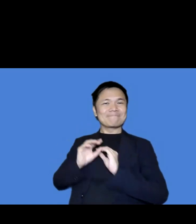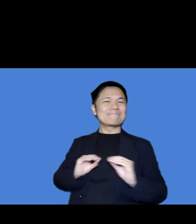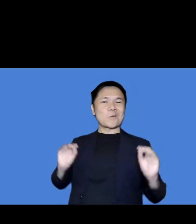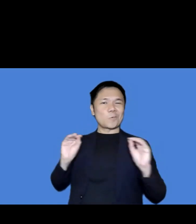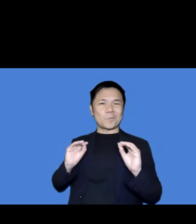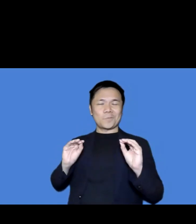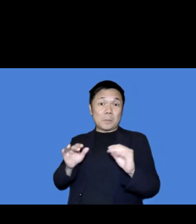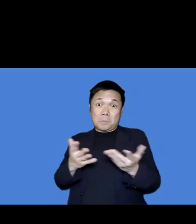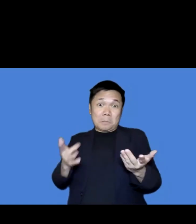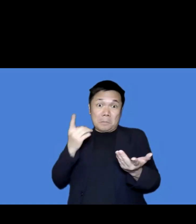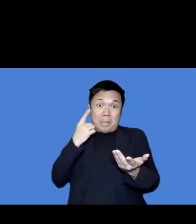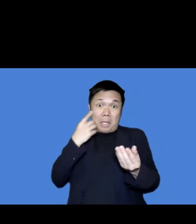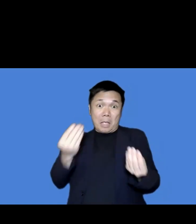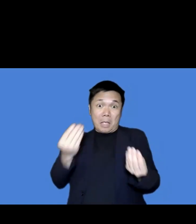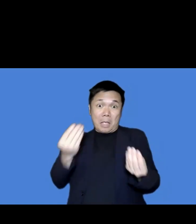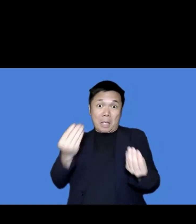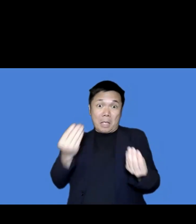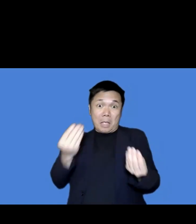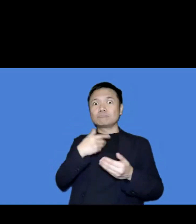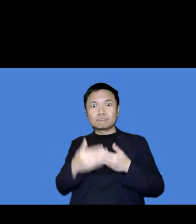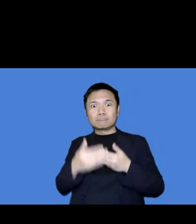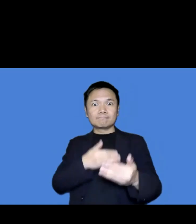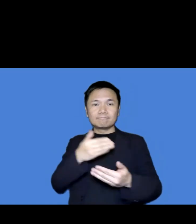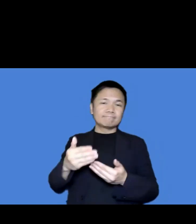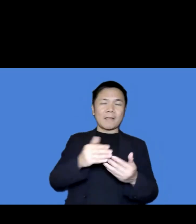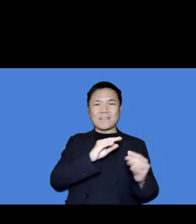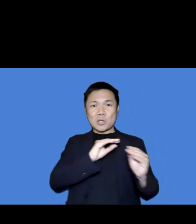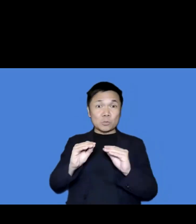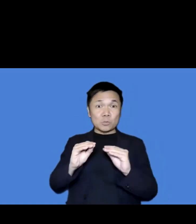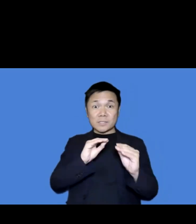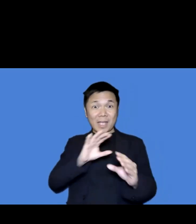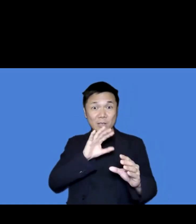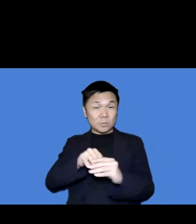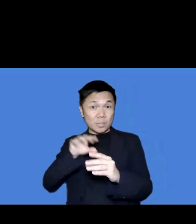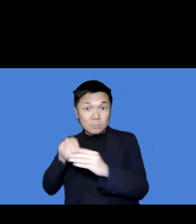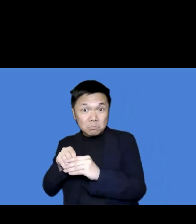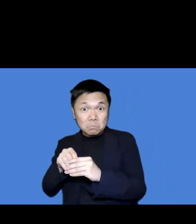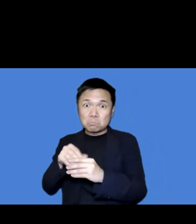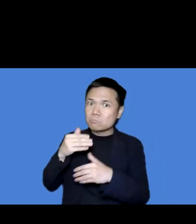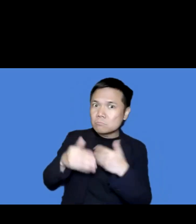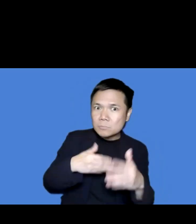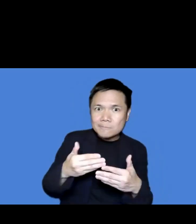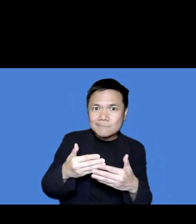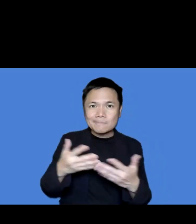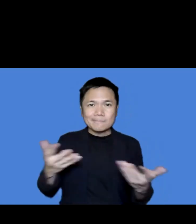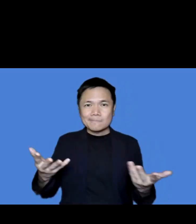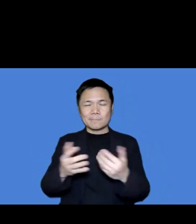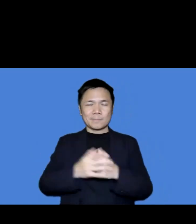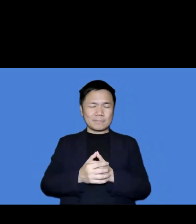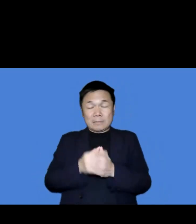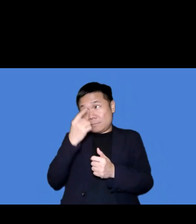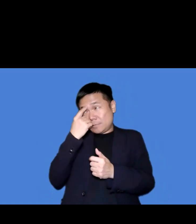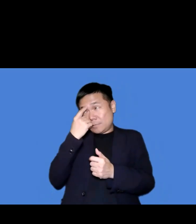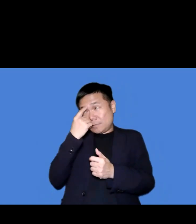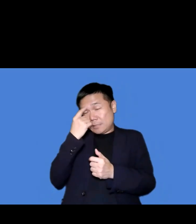formation and implementation of the inclusive education guideline for the children with disabilities could be one that we can seek from